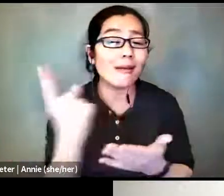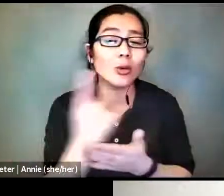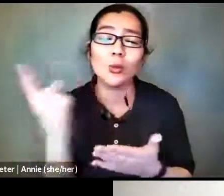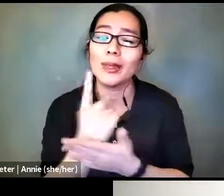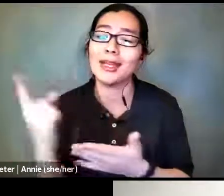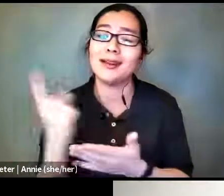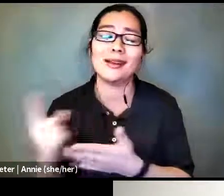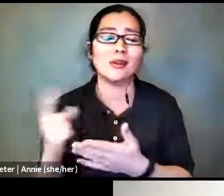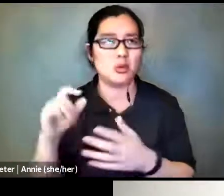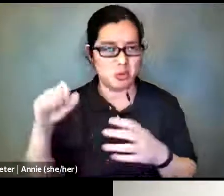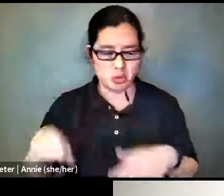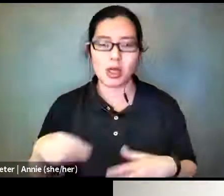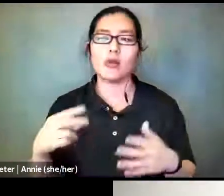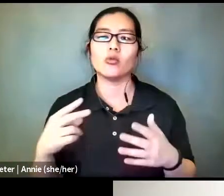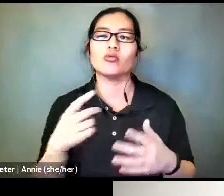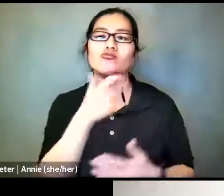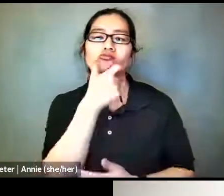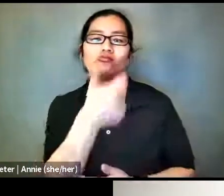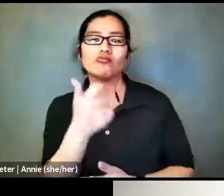previous episodes at